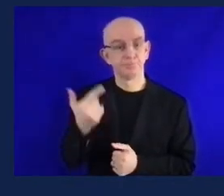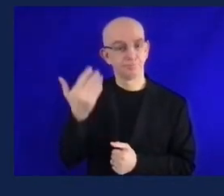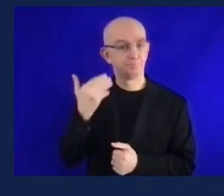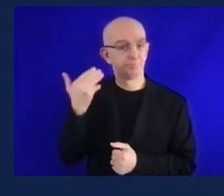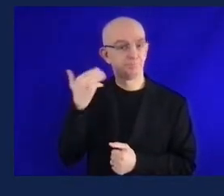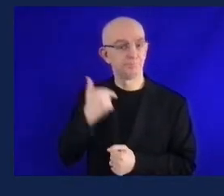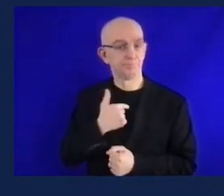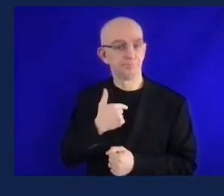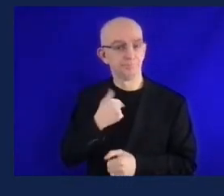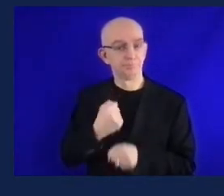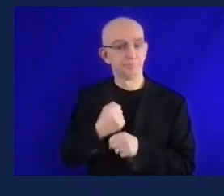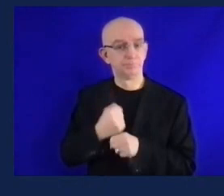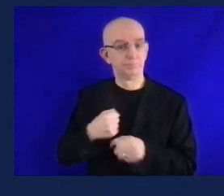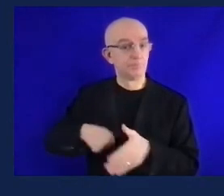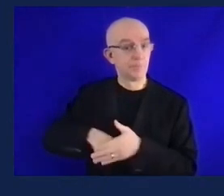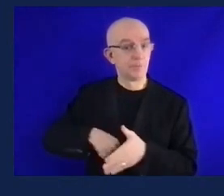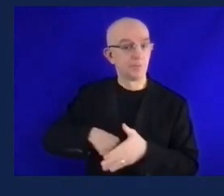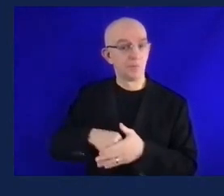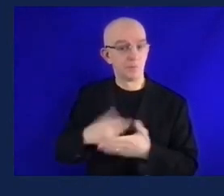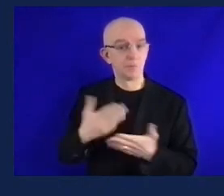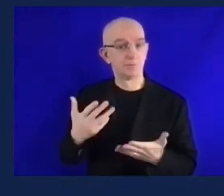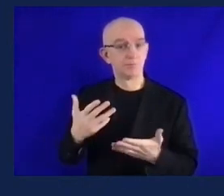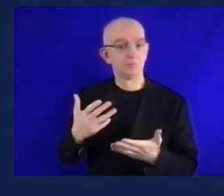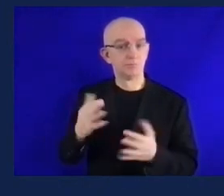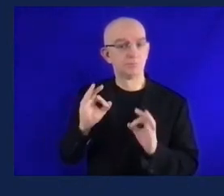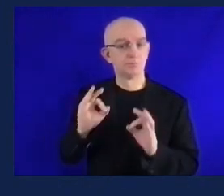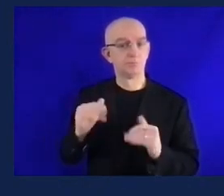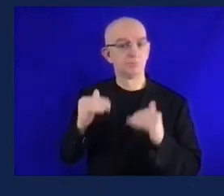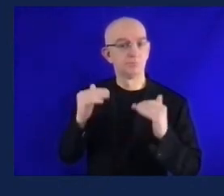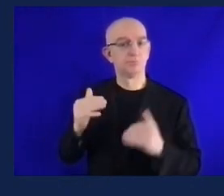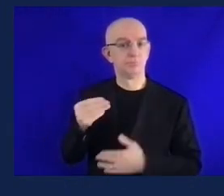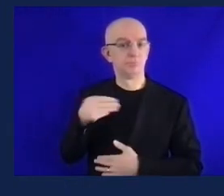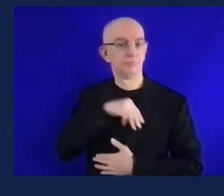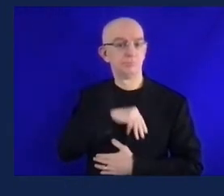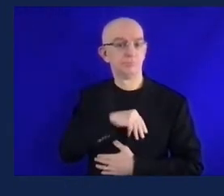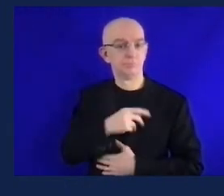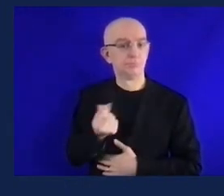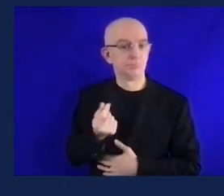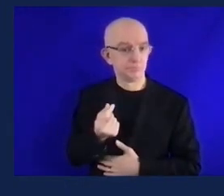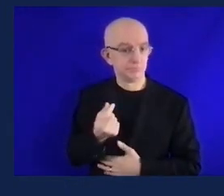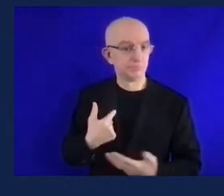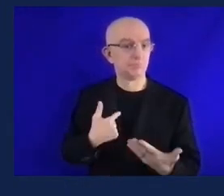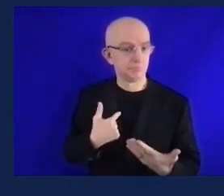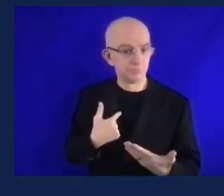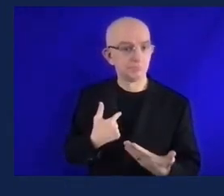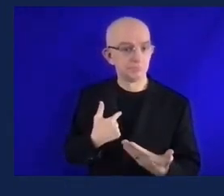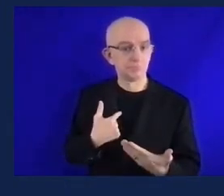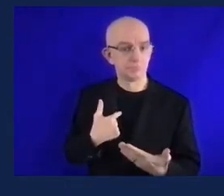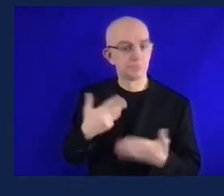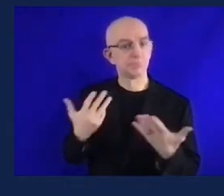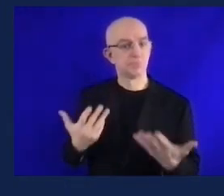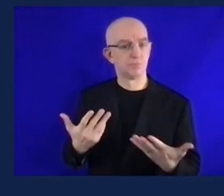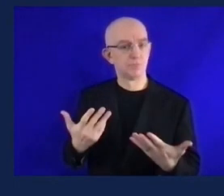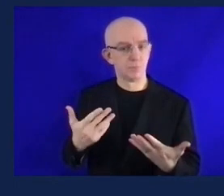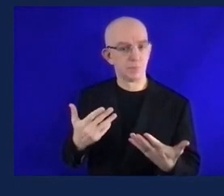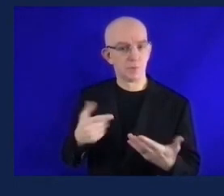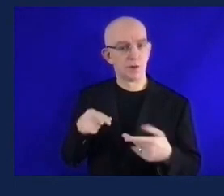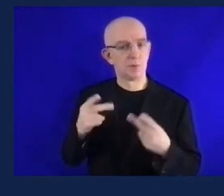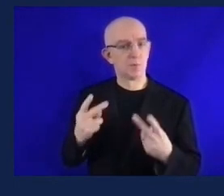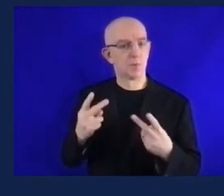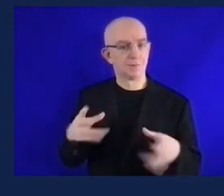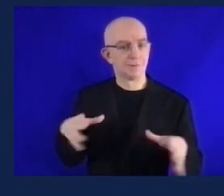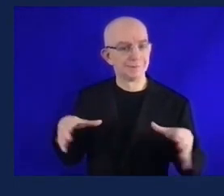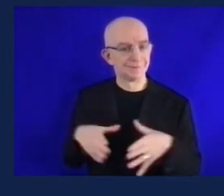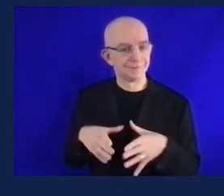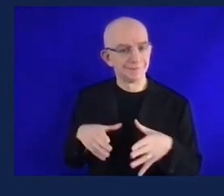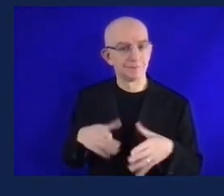stadiums. I believe there is not much difference comparing it to men's football. There are many barriers for disabled people who